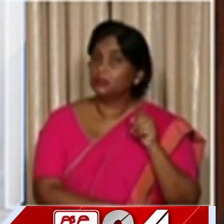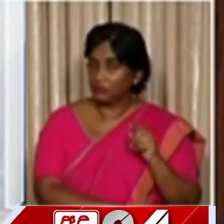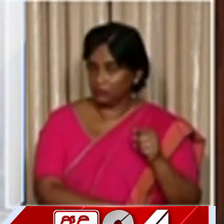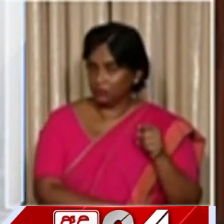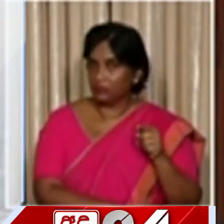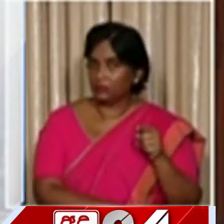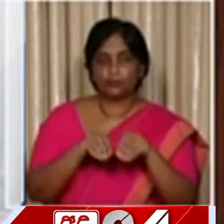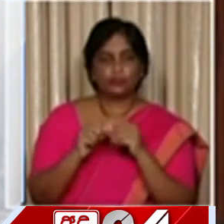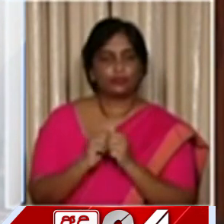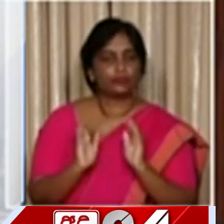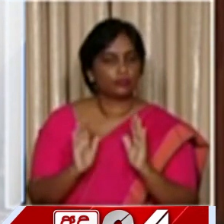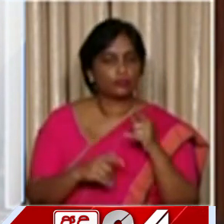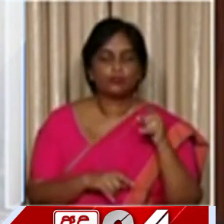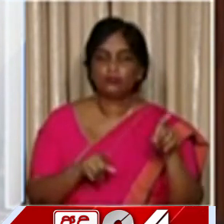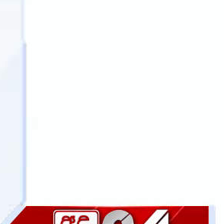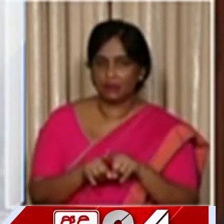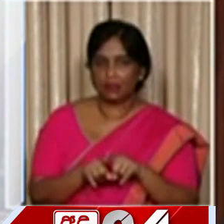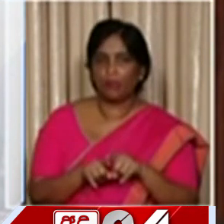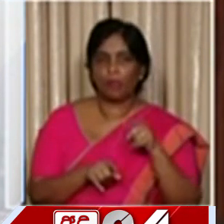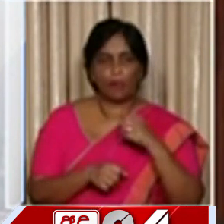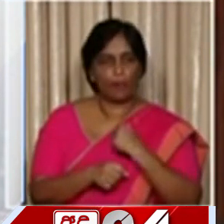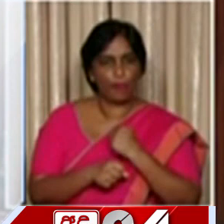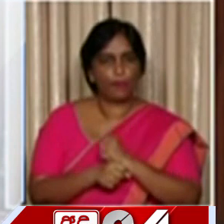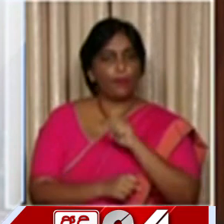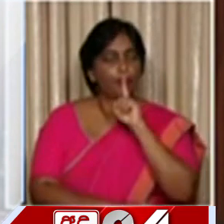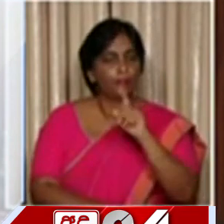is going to be a huge conflict. You would like to urge the government that